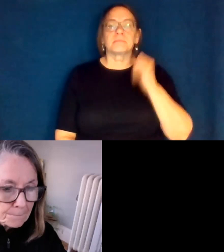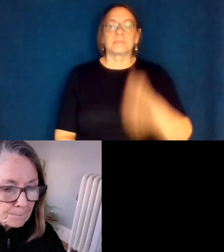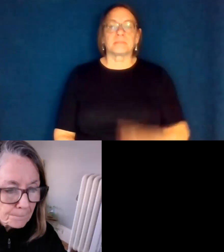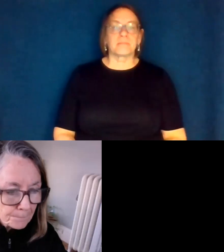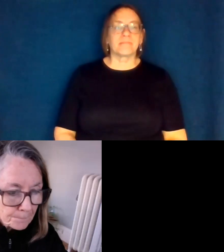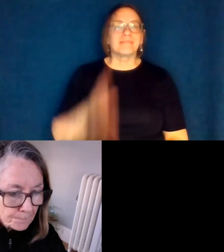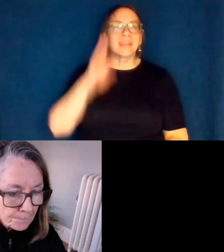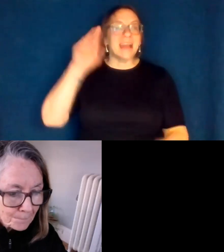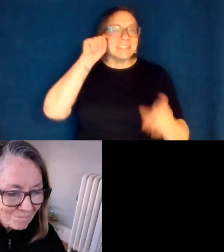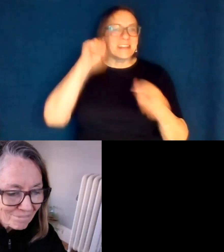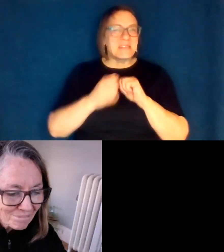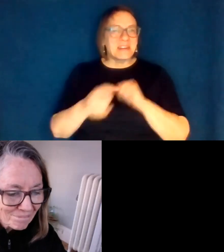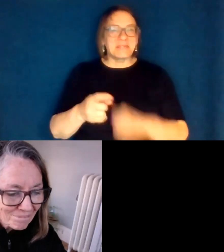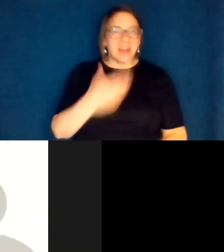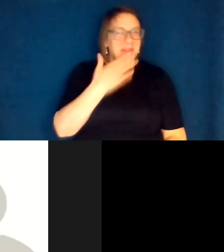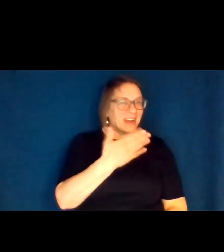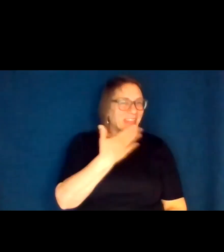Hi, Tina, how are you?